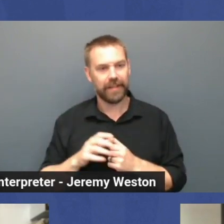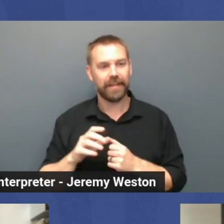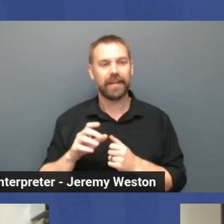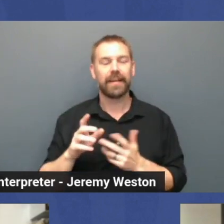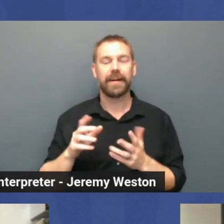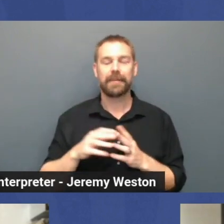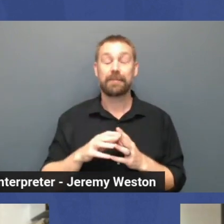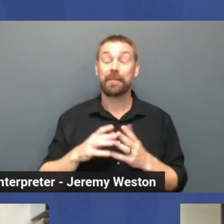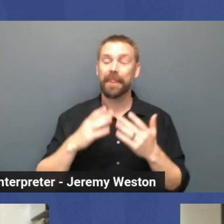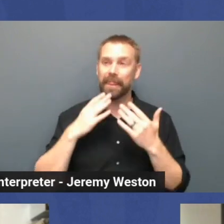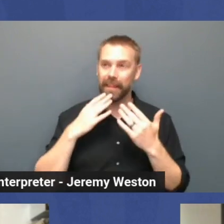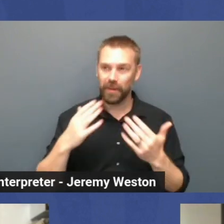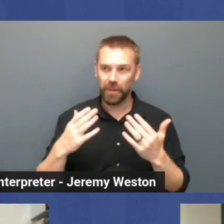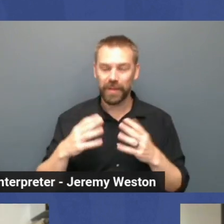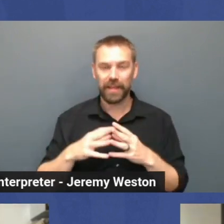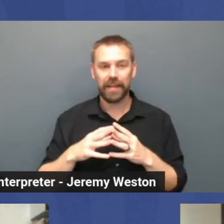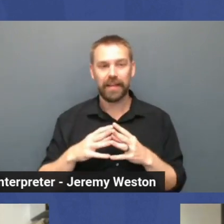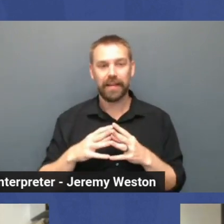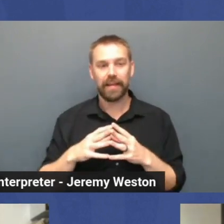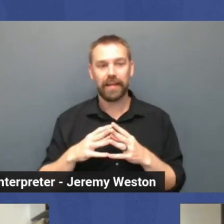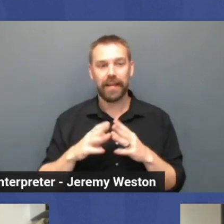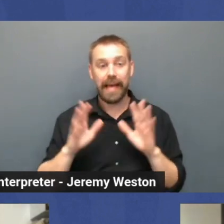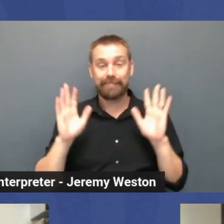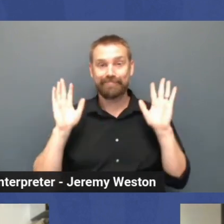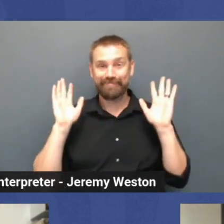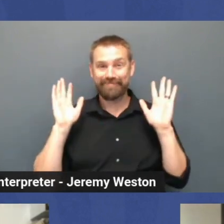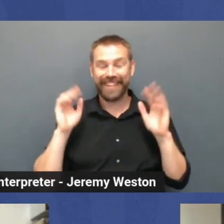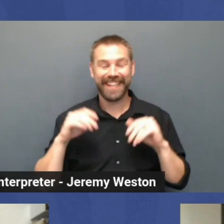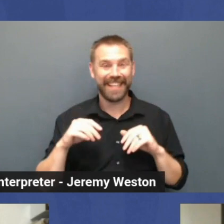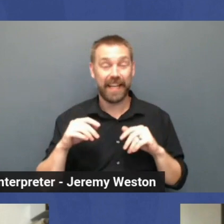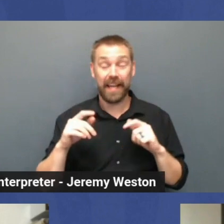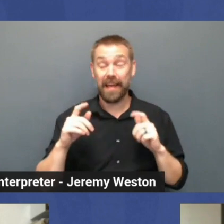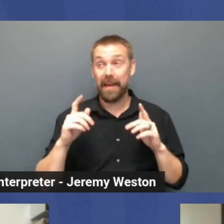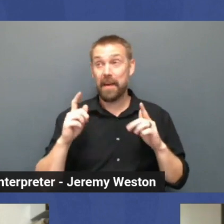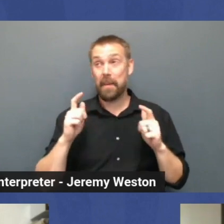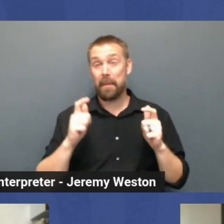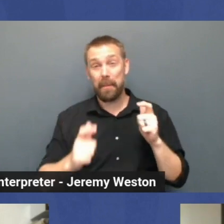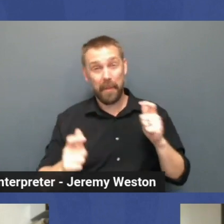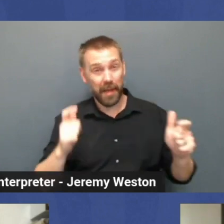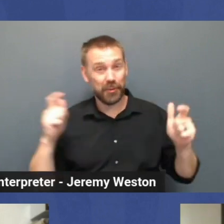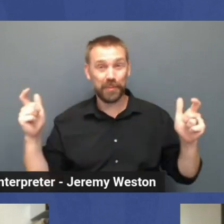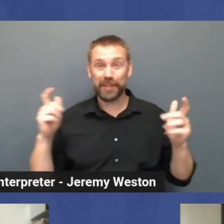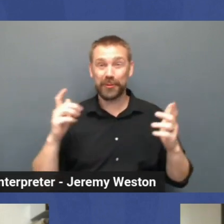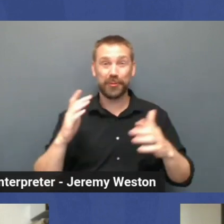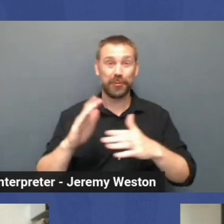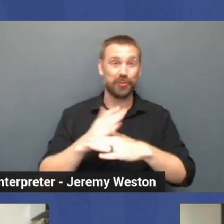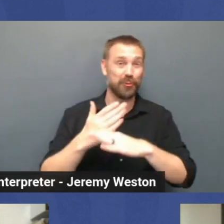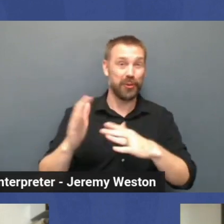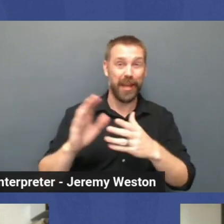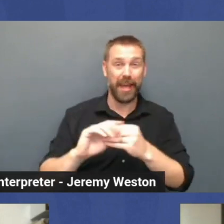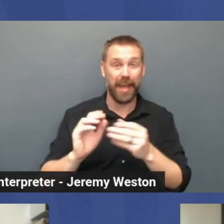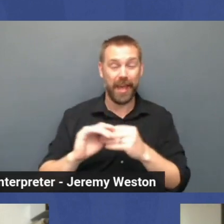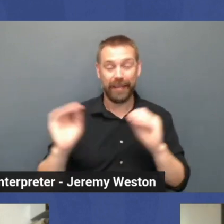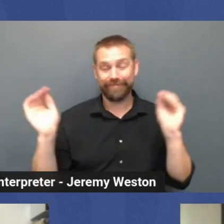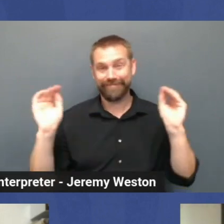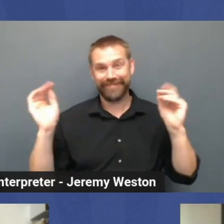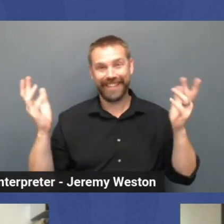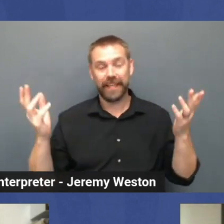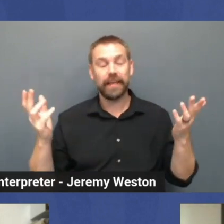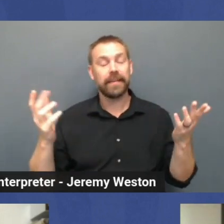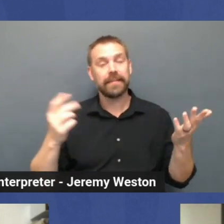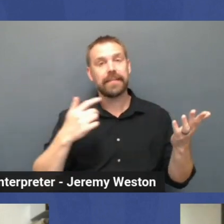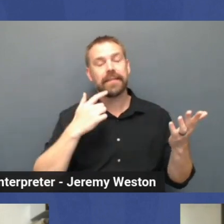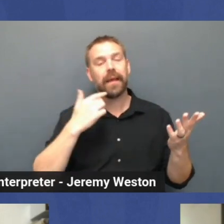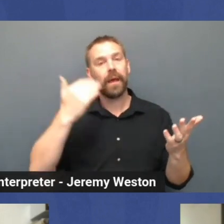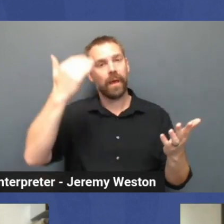So I don't have anything monumentous to share. I'd really just say know yourself and